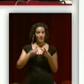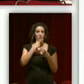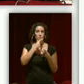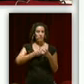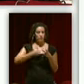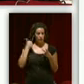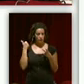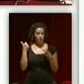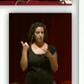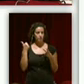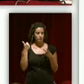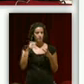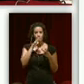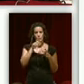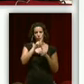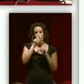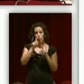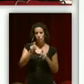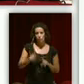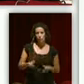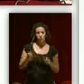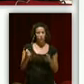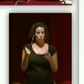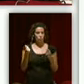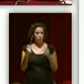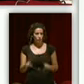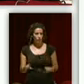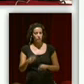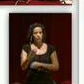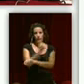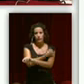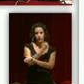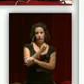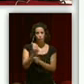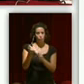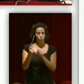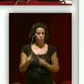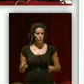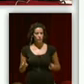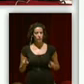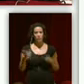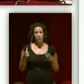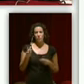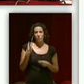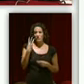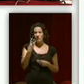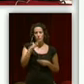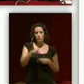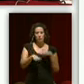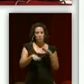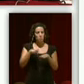Androidmaker.com? This one is easier because you do not need to register